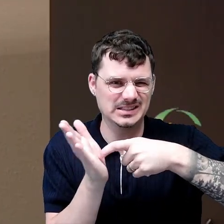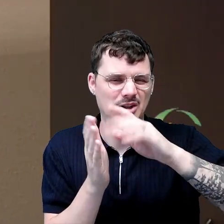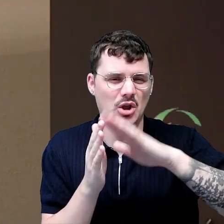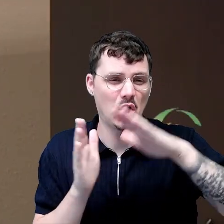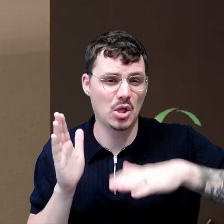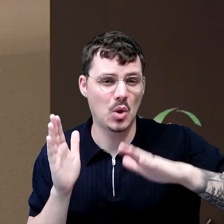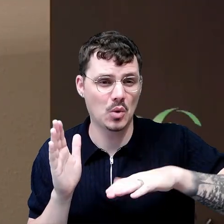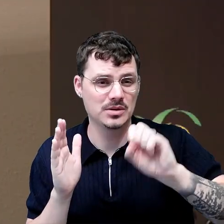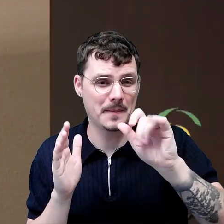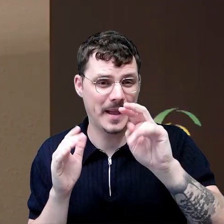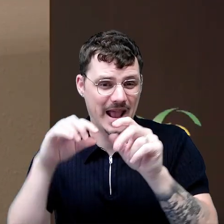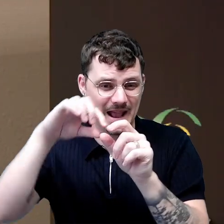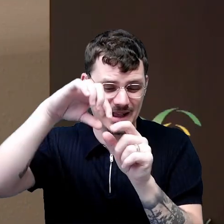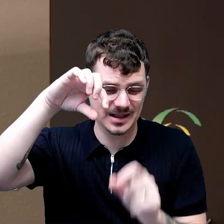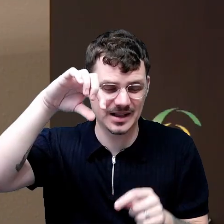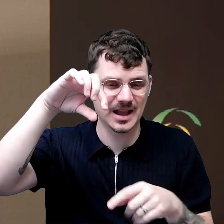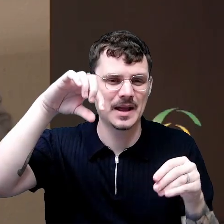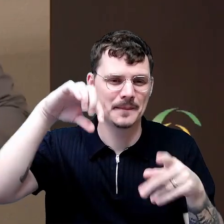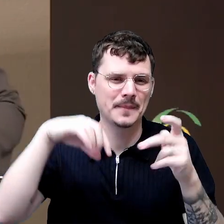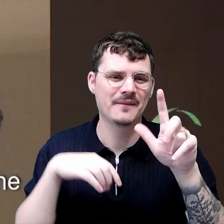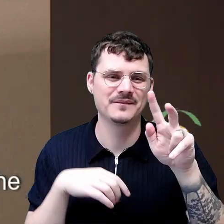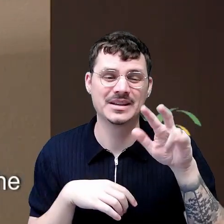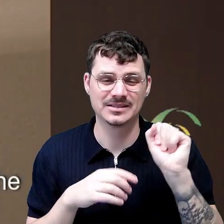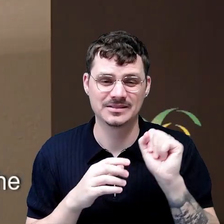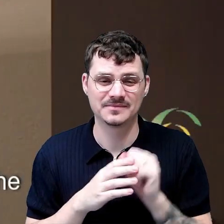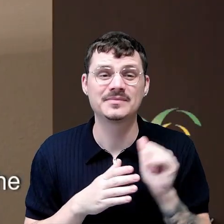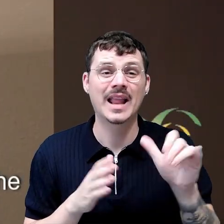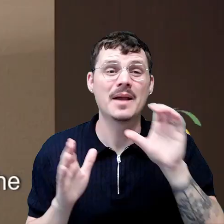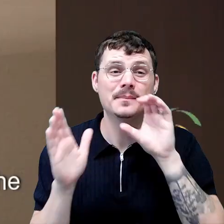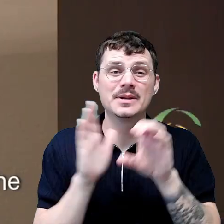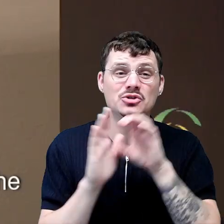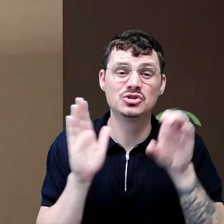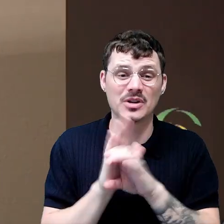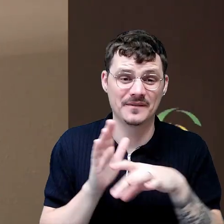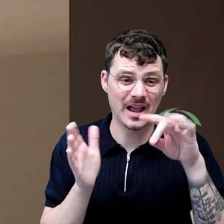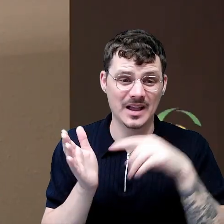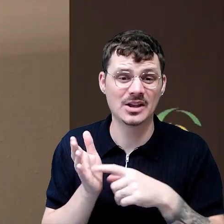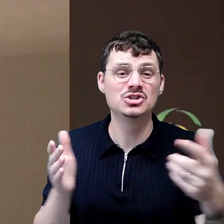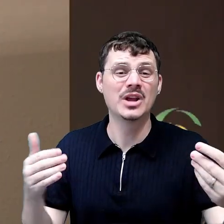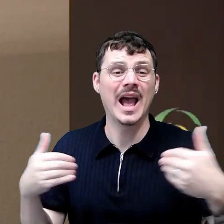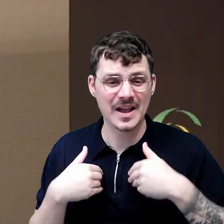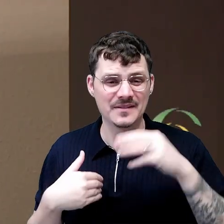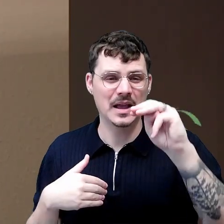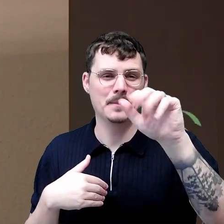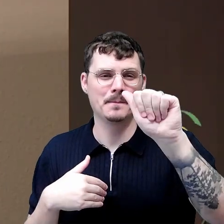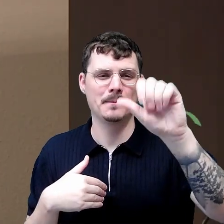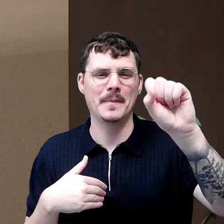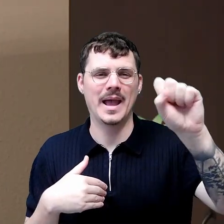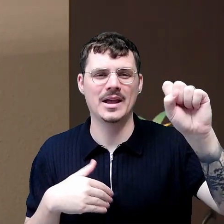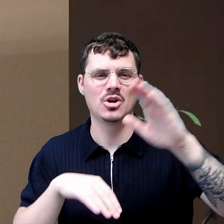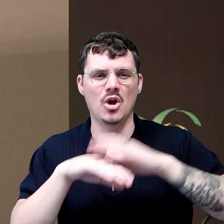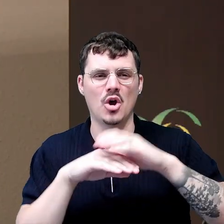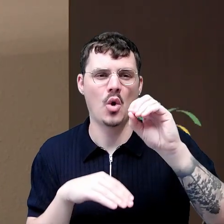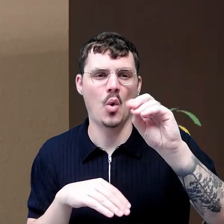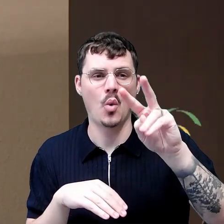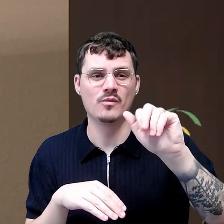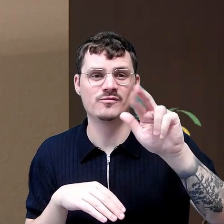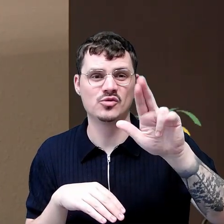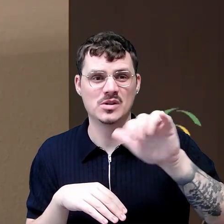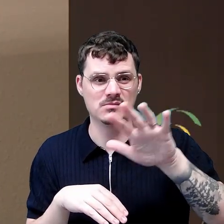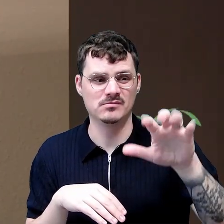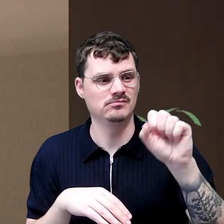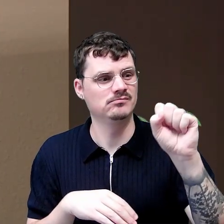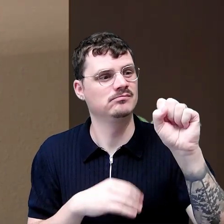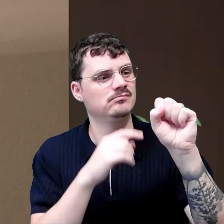spine. And the abdominal imaging showed that she had a mass on her ovary this